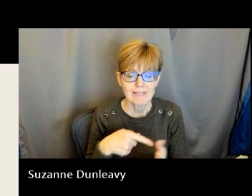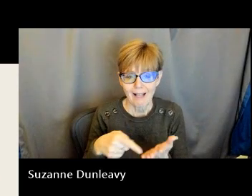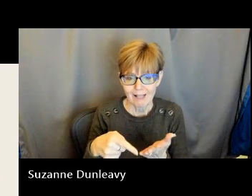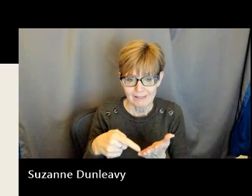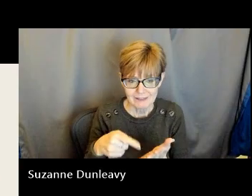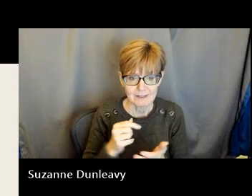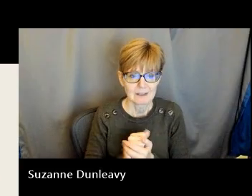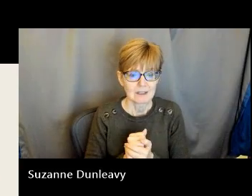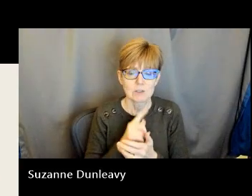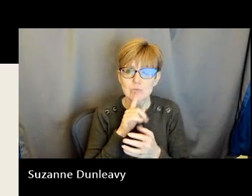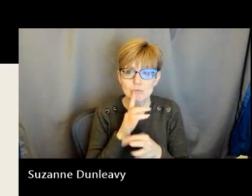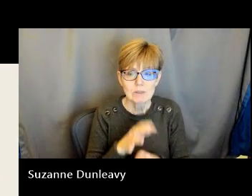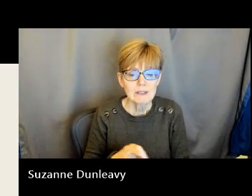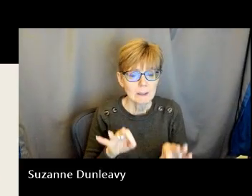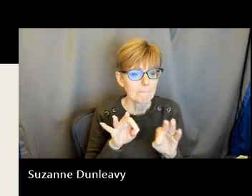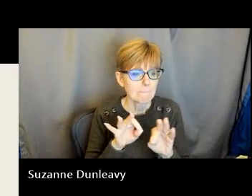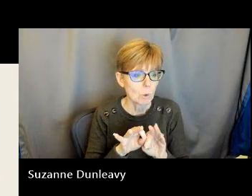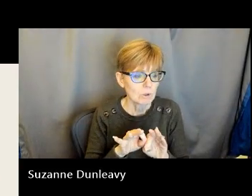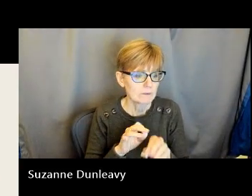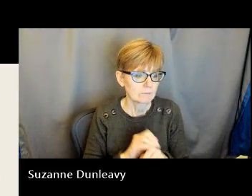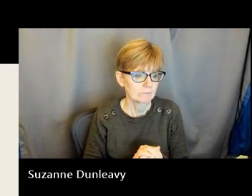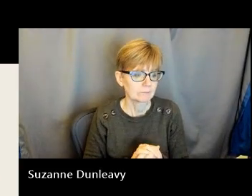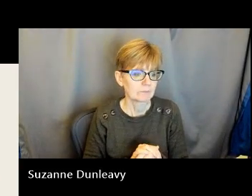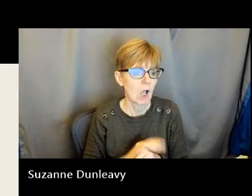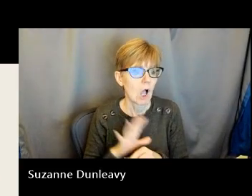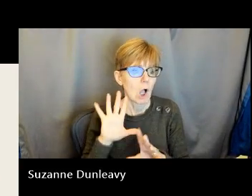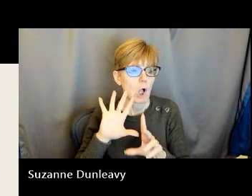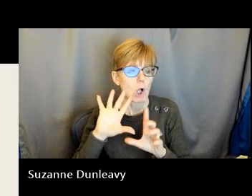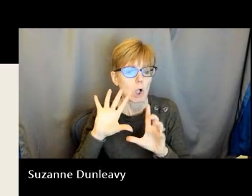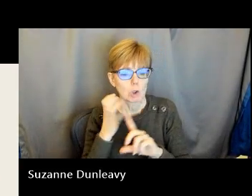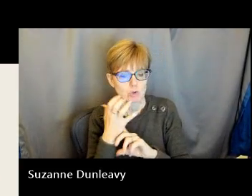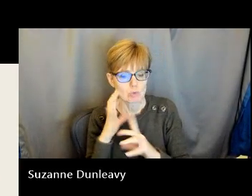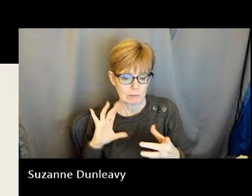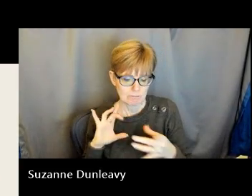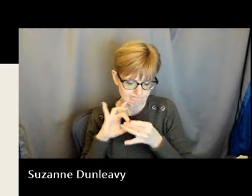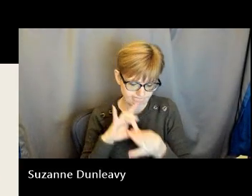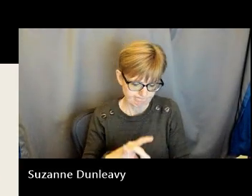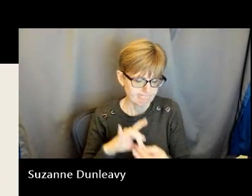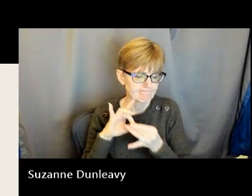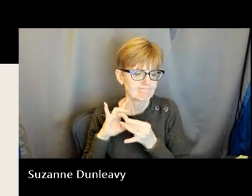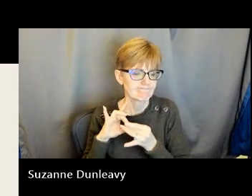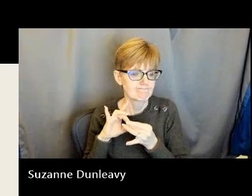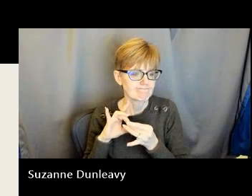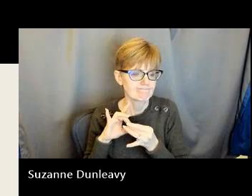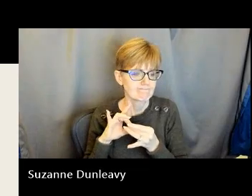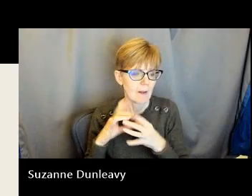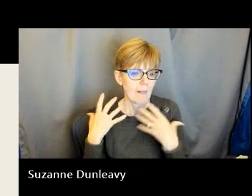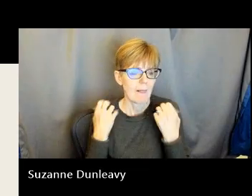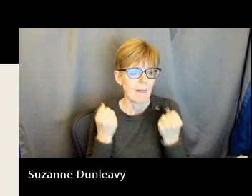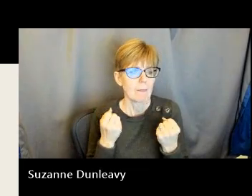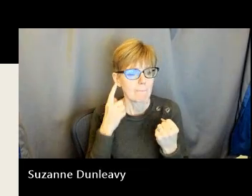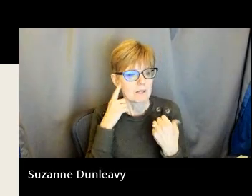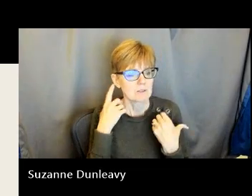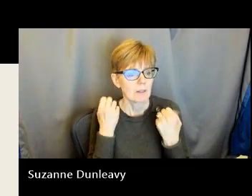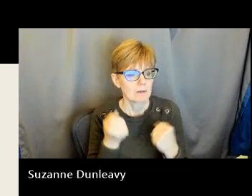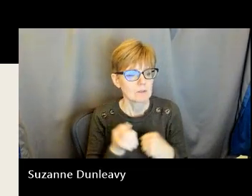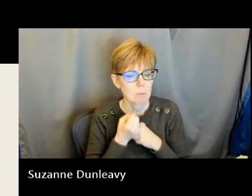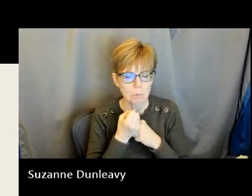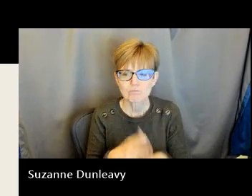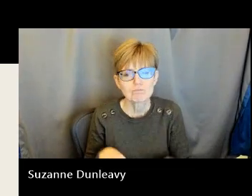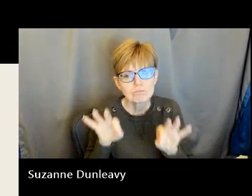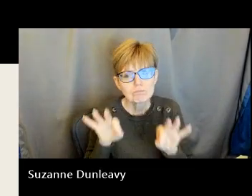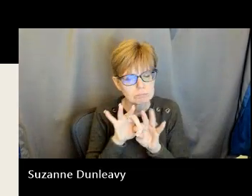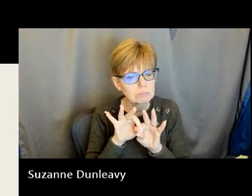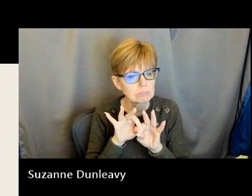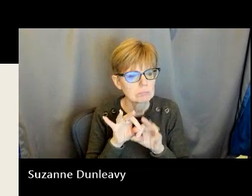supports are critical. Repair is just as important as prevention. And I think we have to remember that